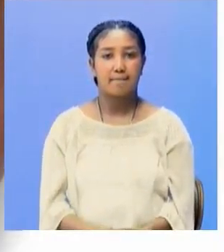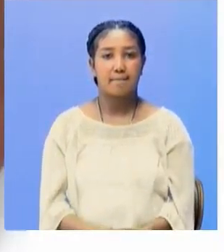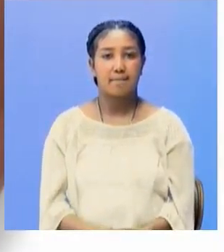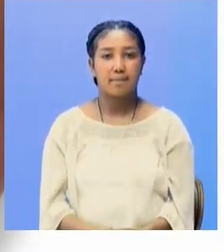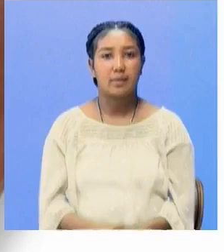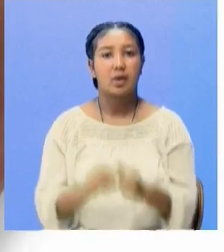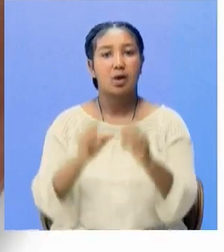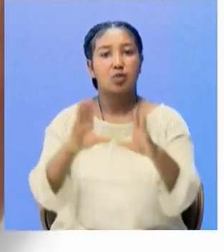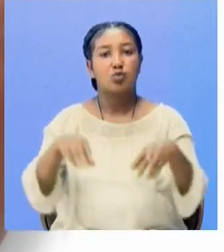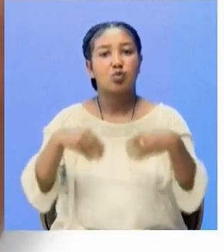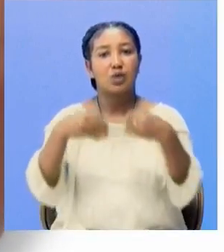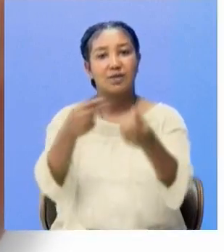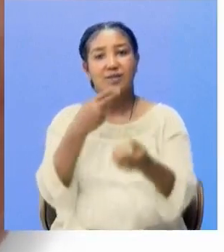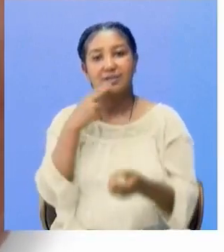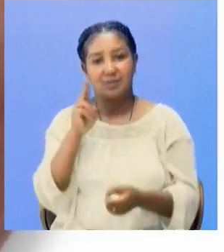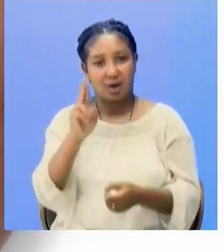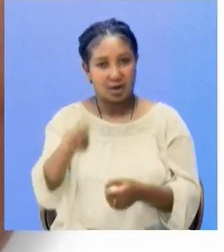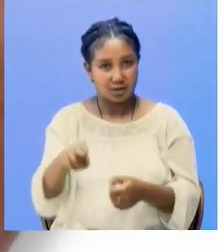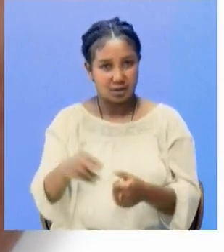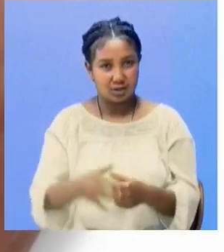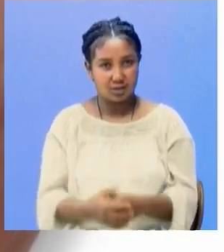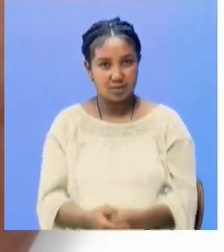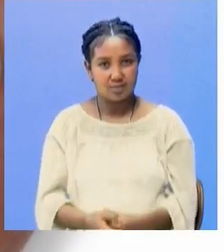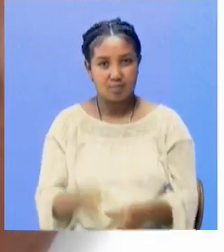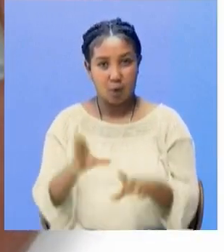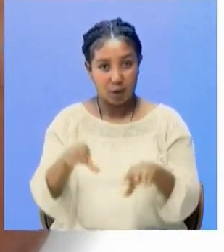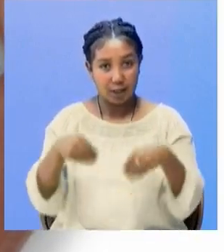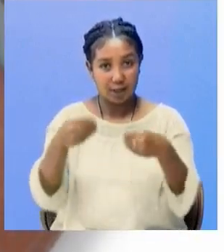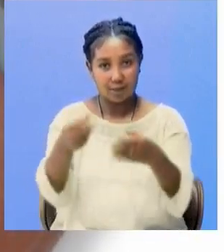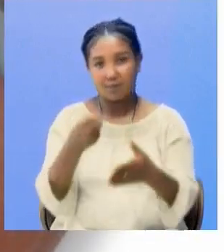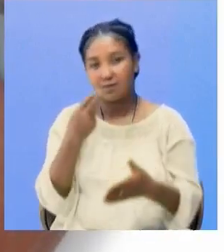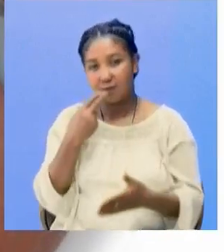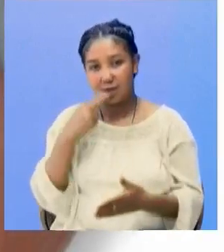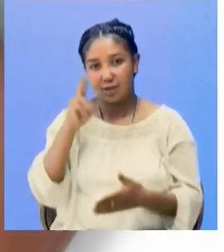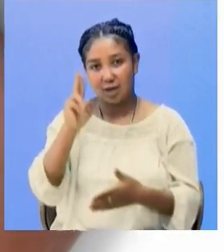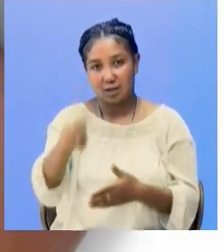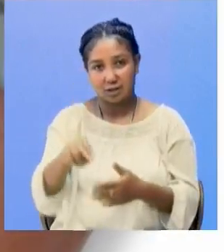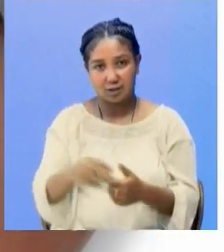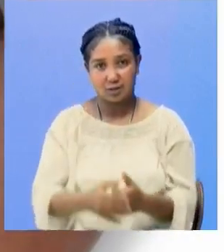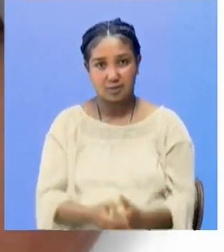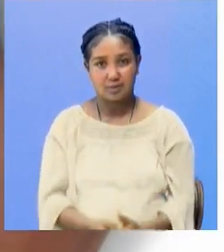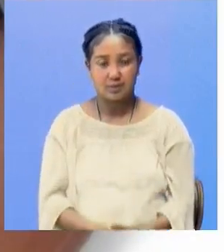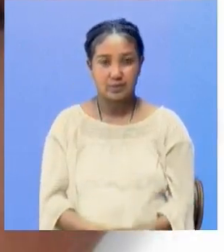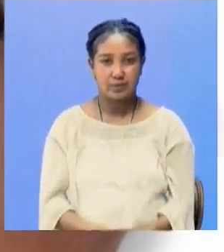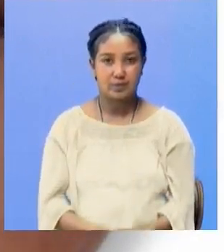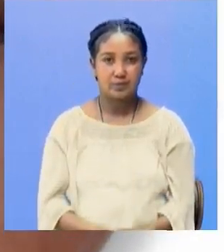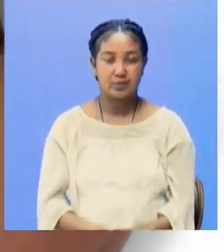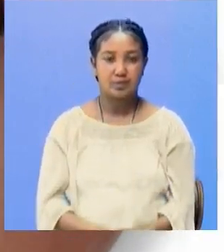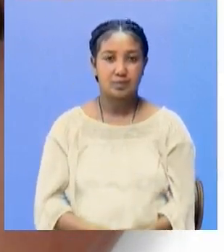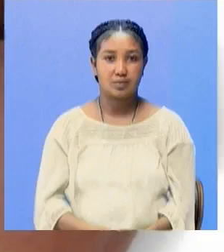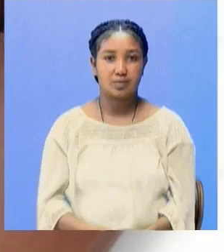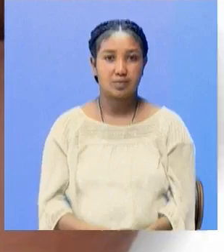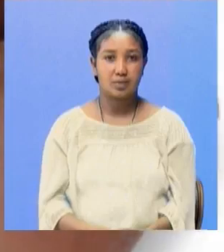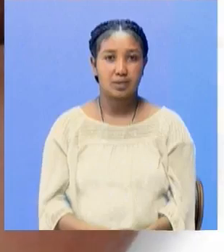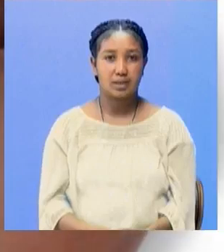To give an instruction. Give an instruction.